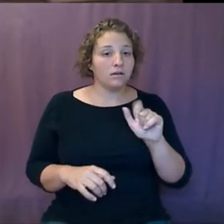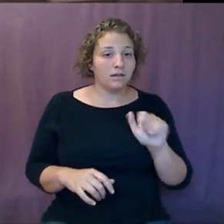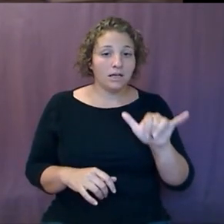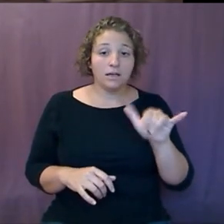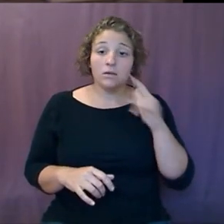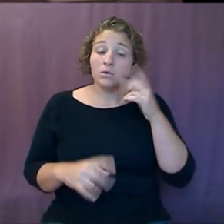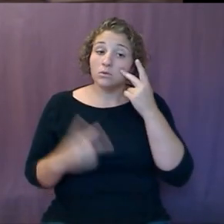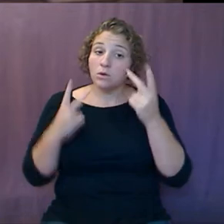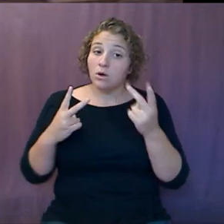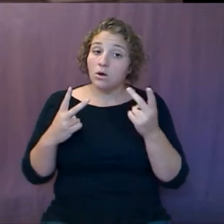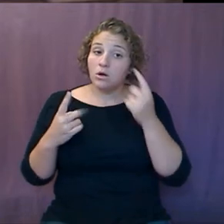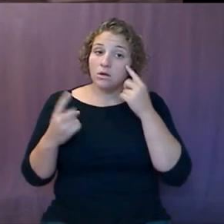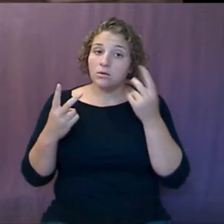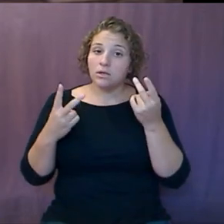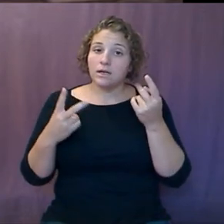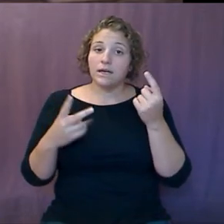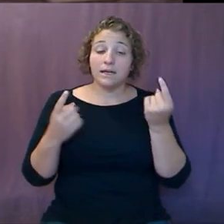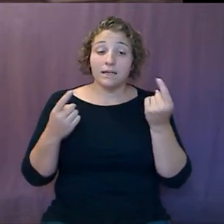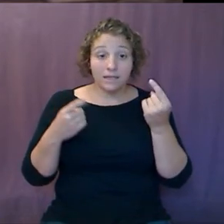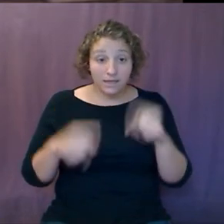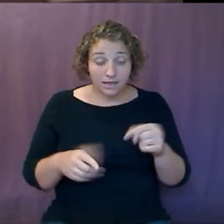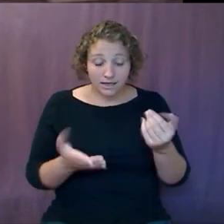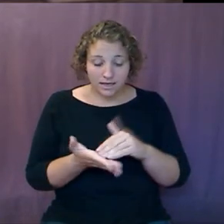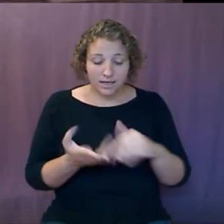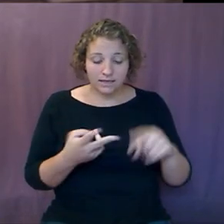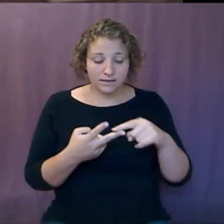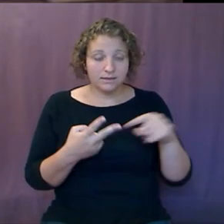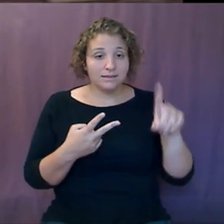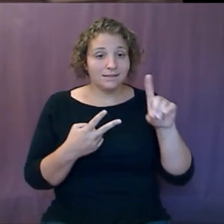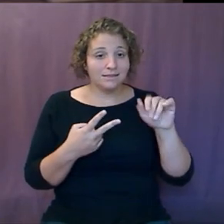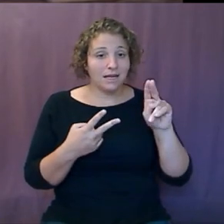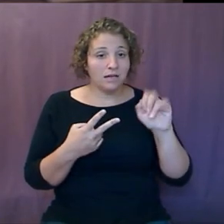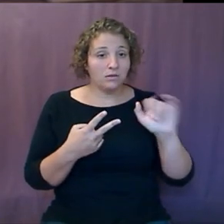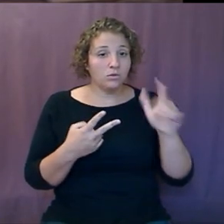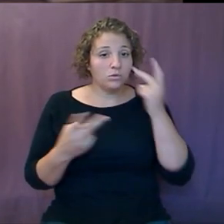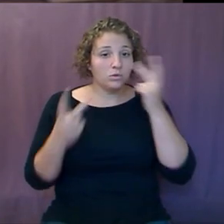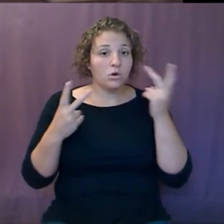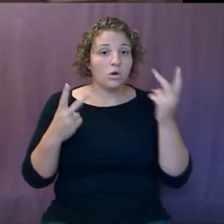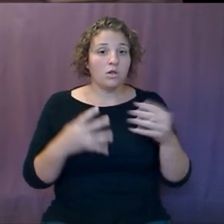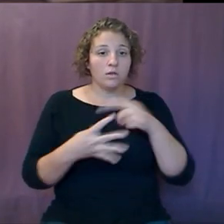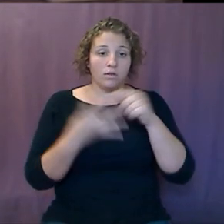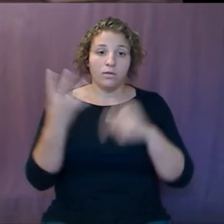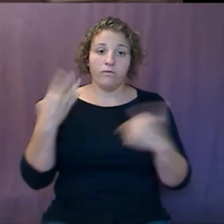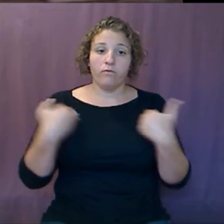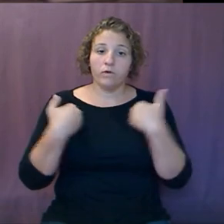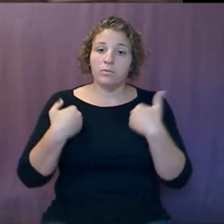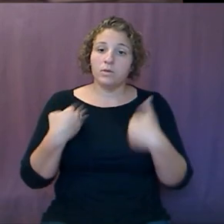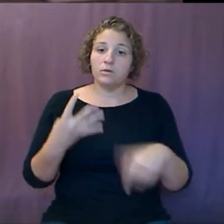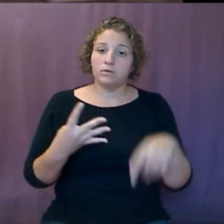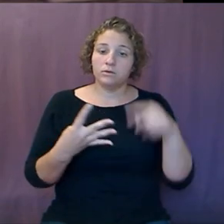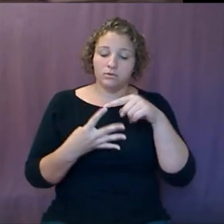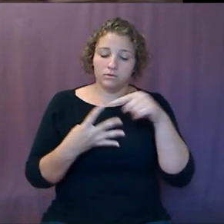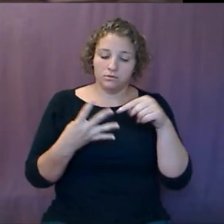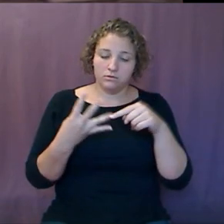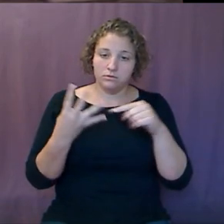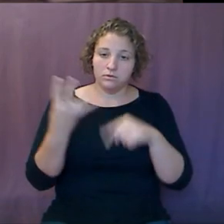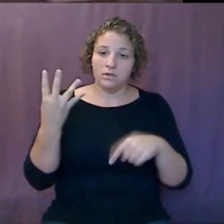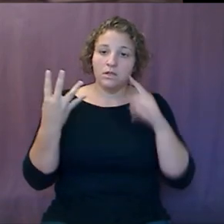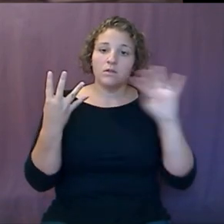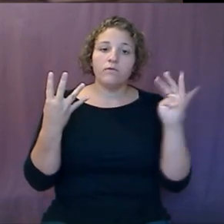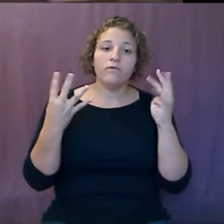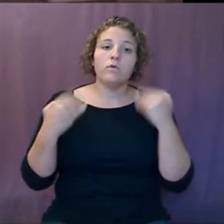lion which was Babylon he saw the bear Medo-Persia he saw the leopard that had four heads the Grecian Empire then a fourth beast that wasn't